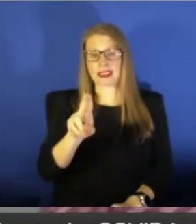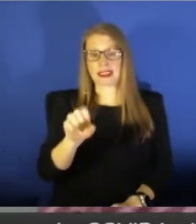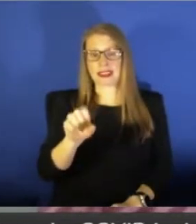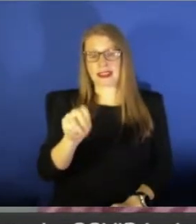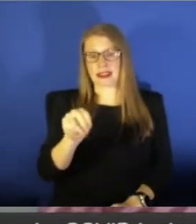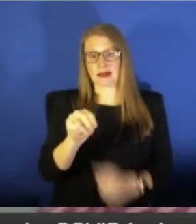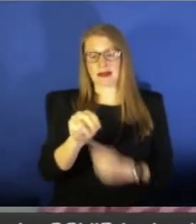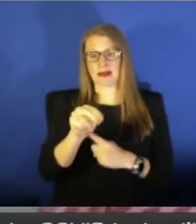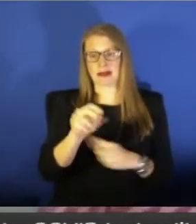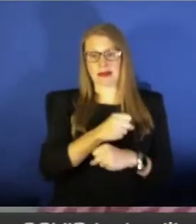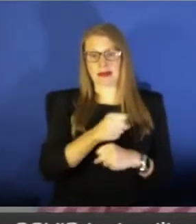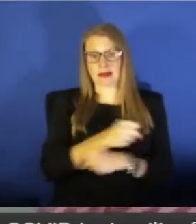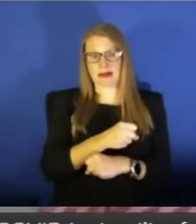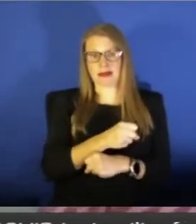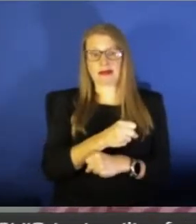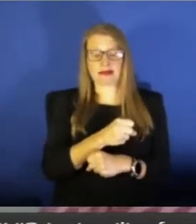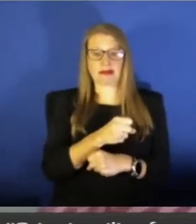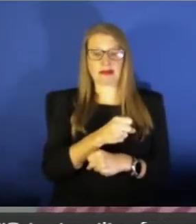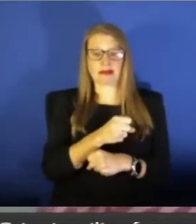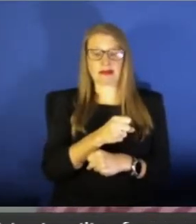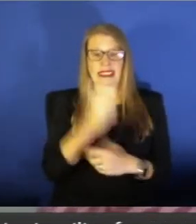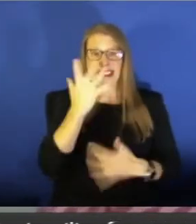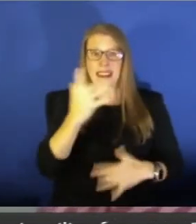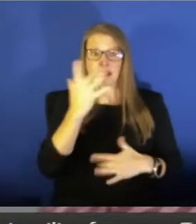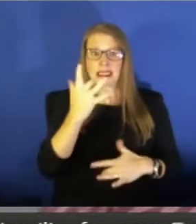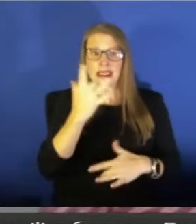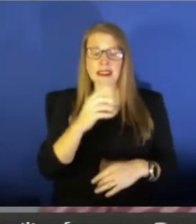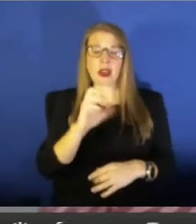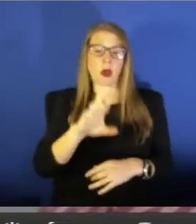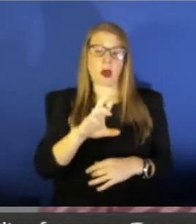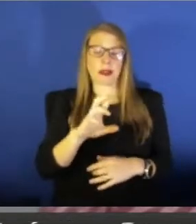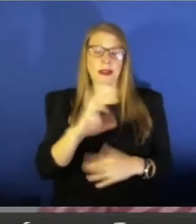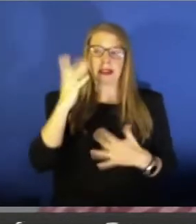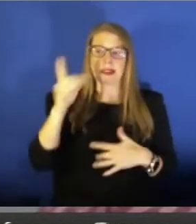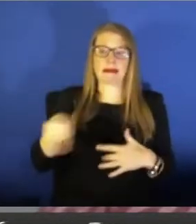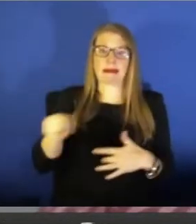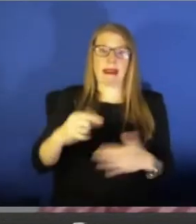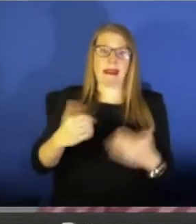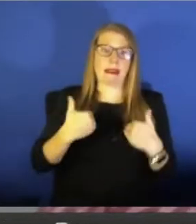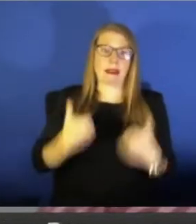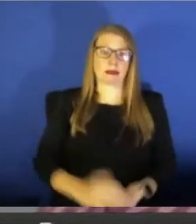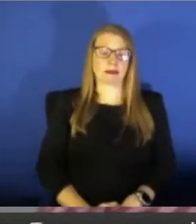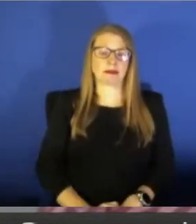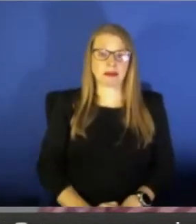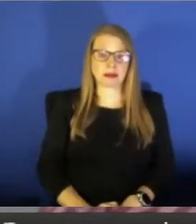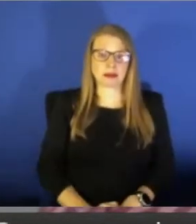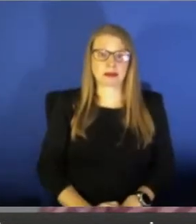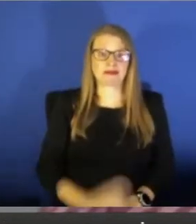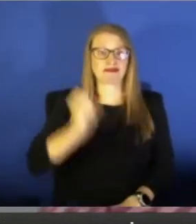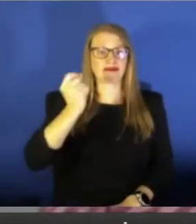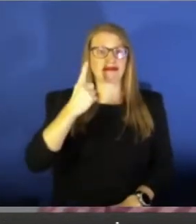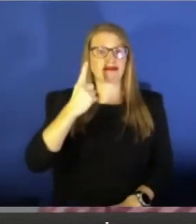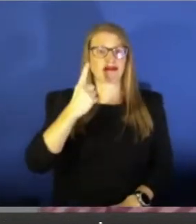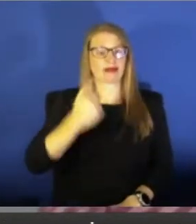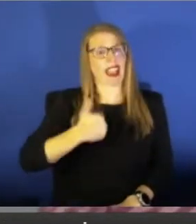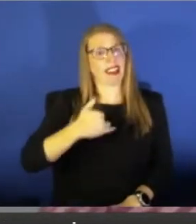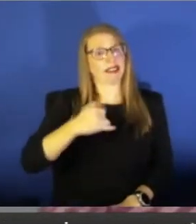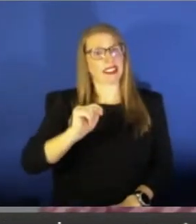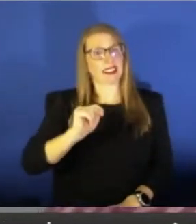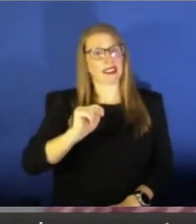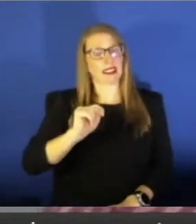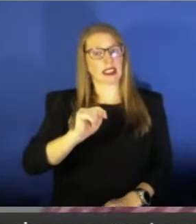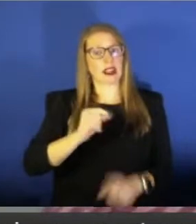us so parents know what to, if they see something in their kid's bag or backpack or in their room, is there something that is super